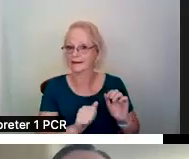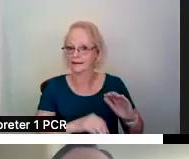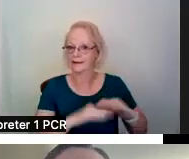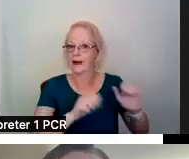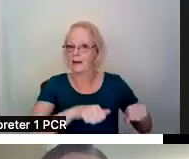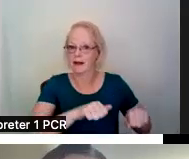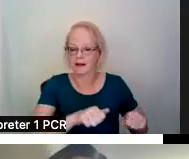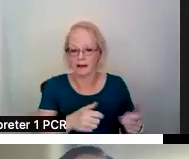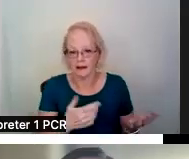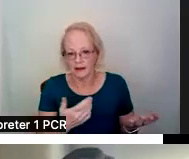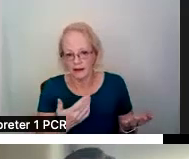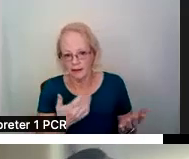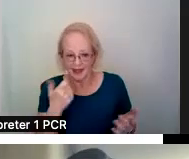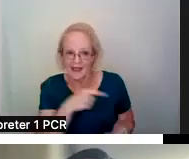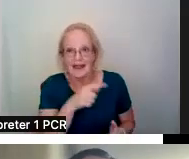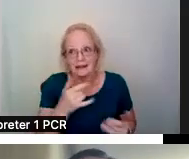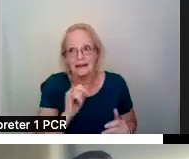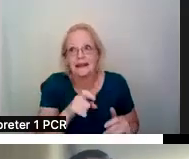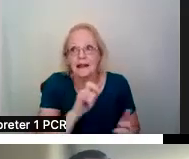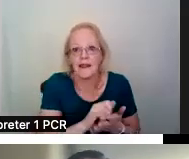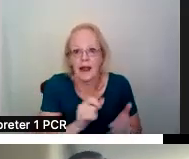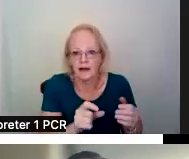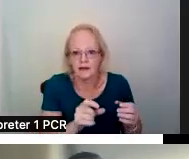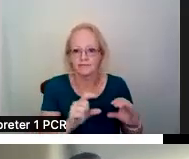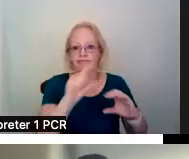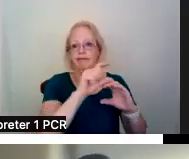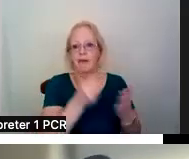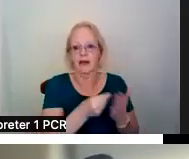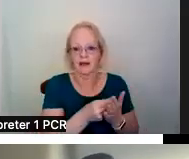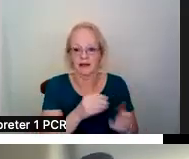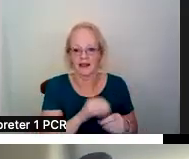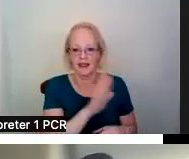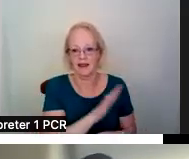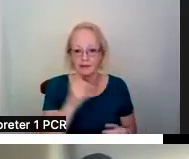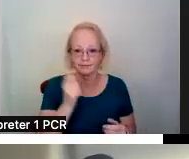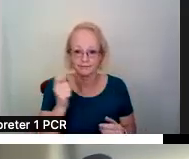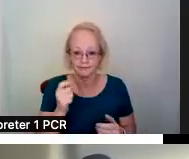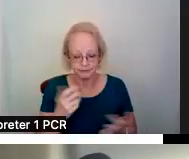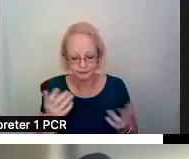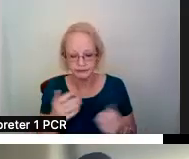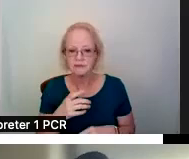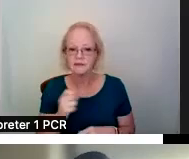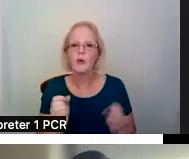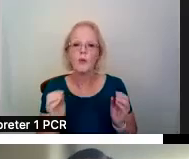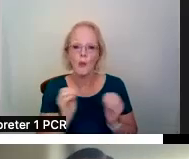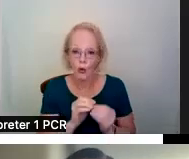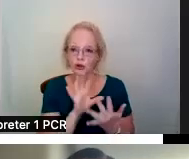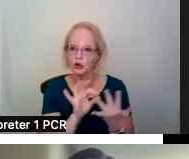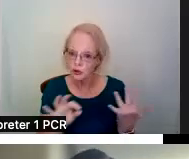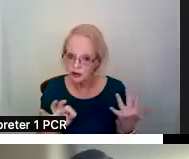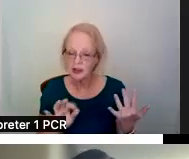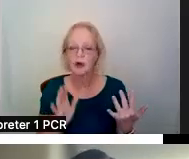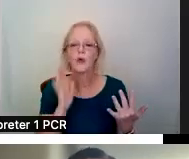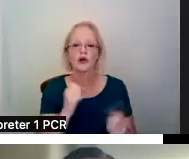a higher income rate from their assets. So again, these more efficient solutions create the opportunity